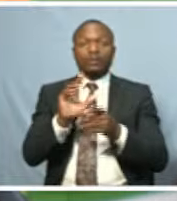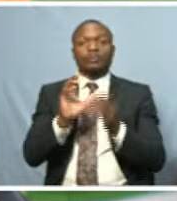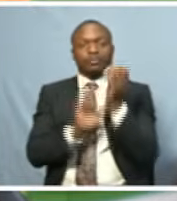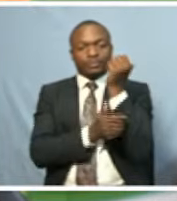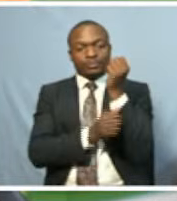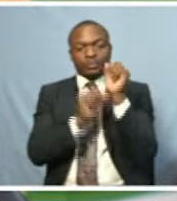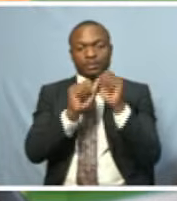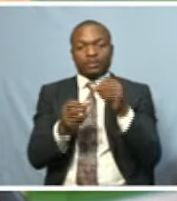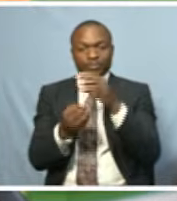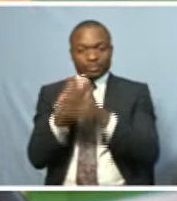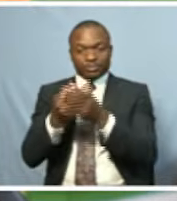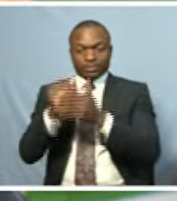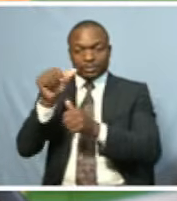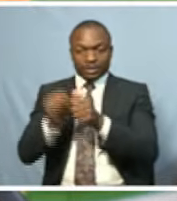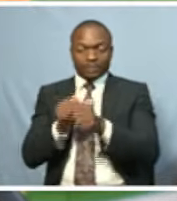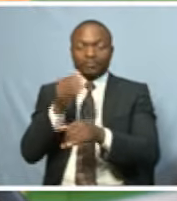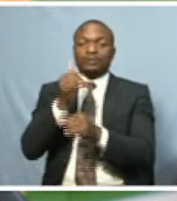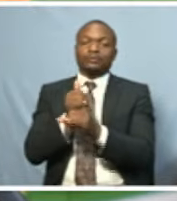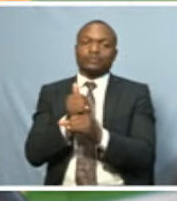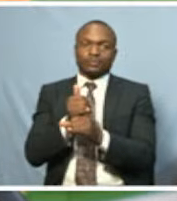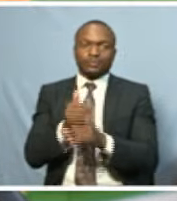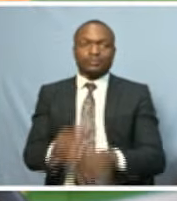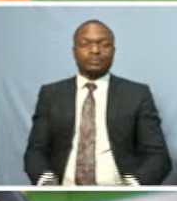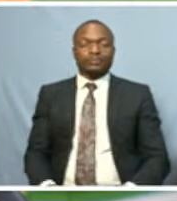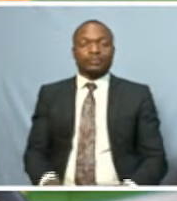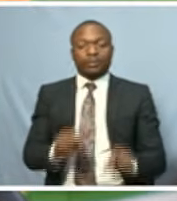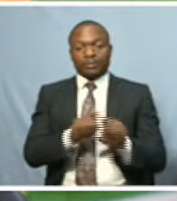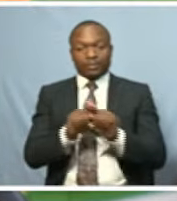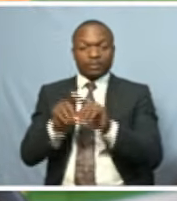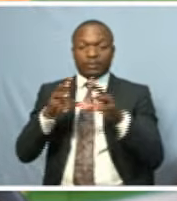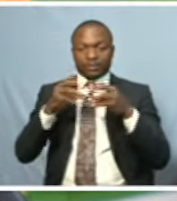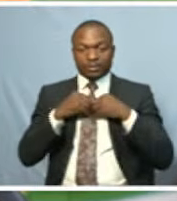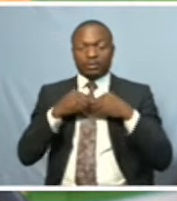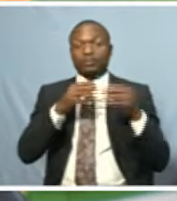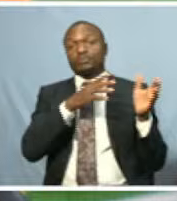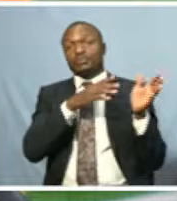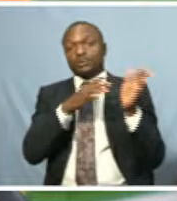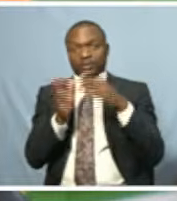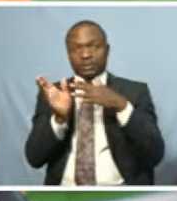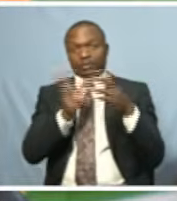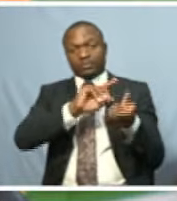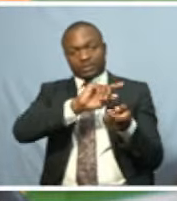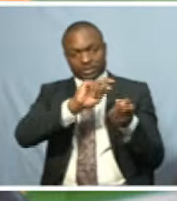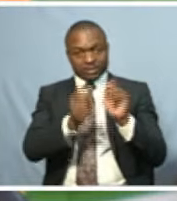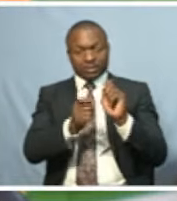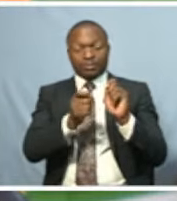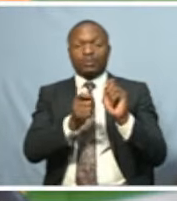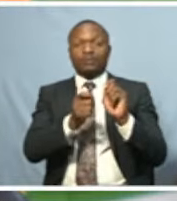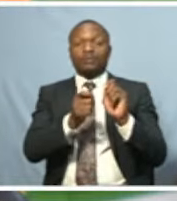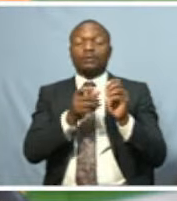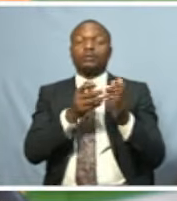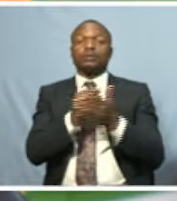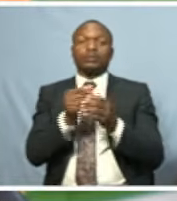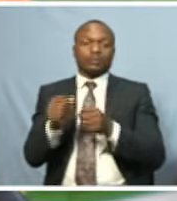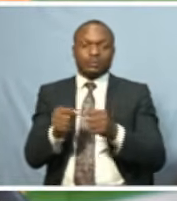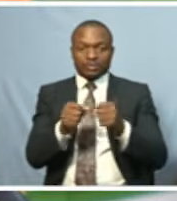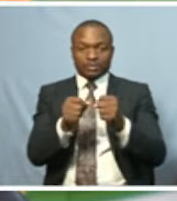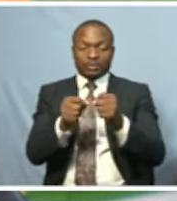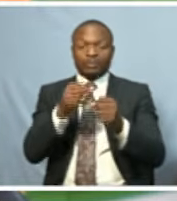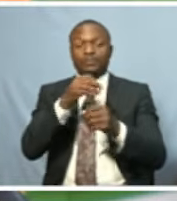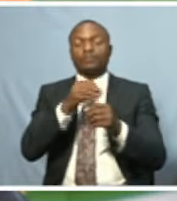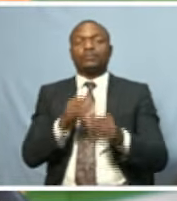is grown year by year, and also adopt climate change analysis systems for farming